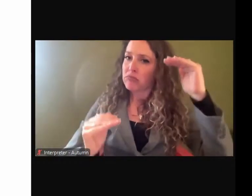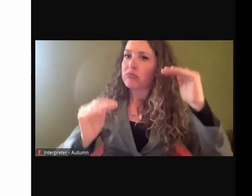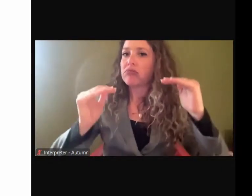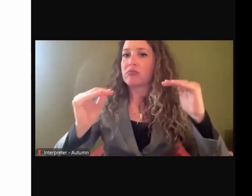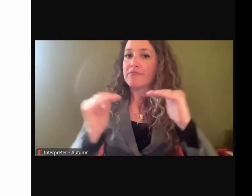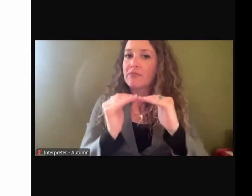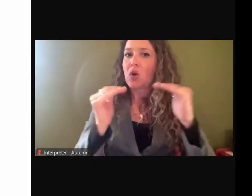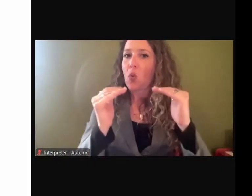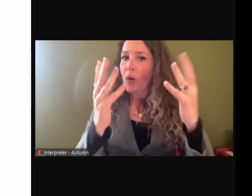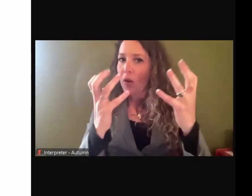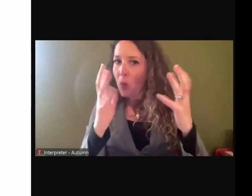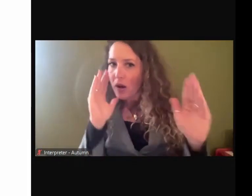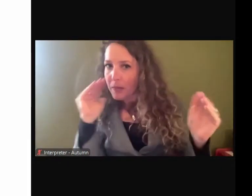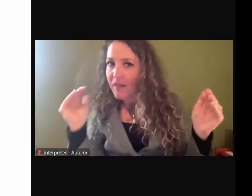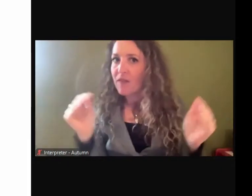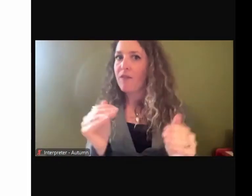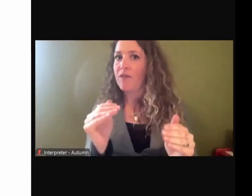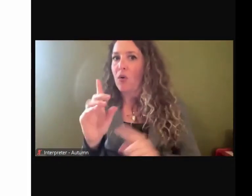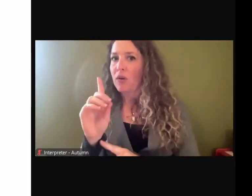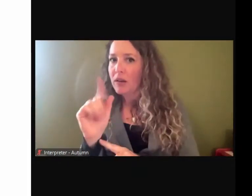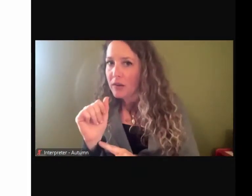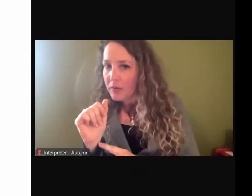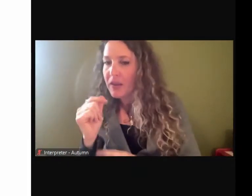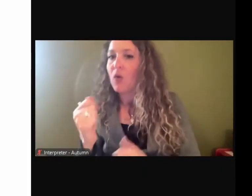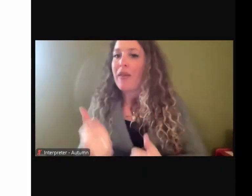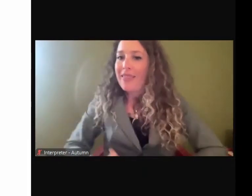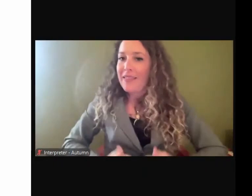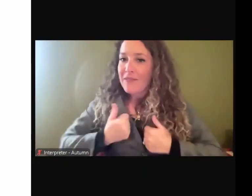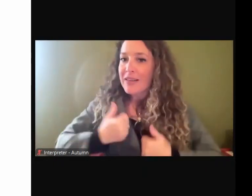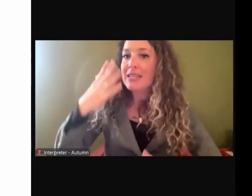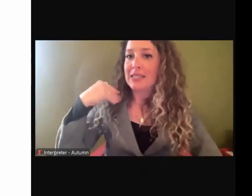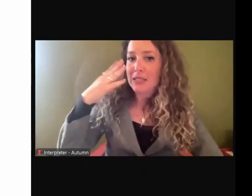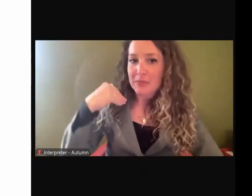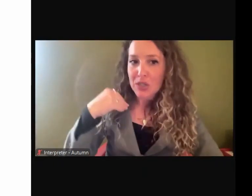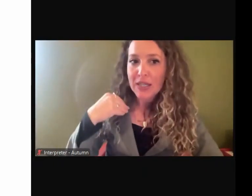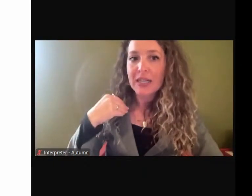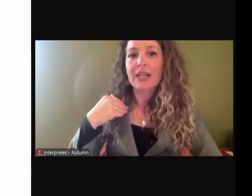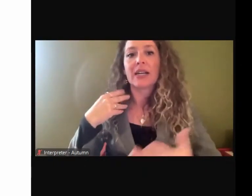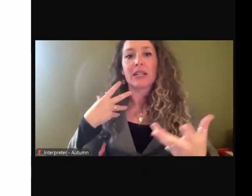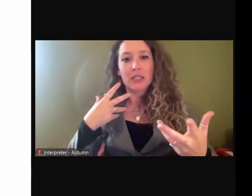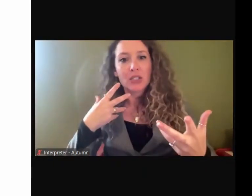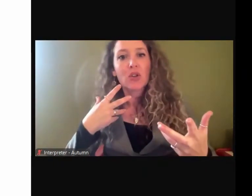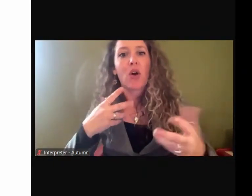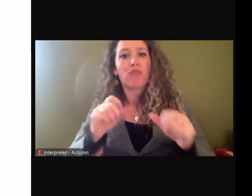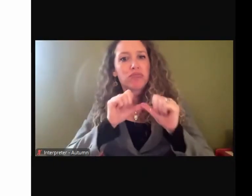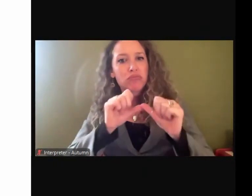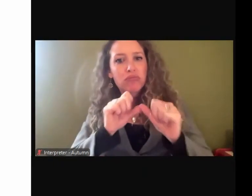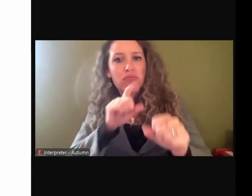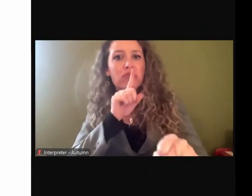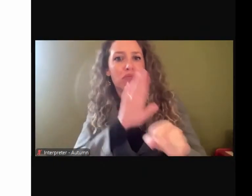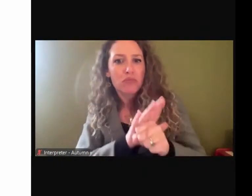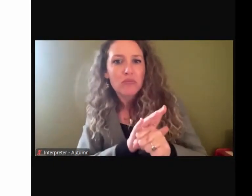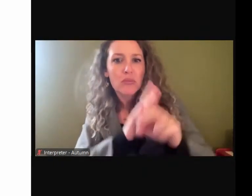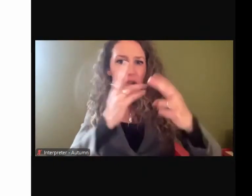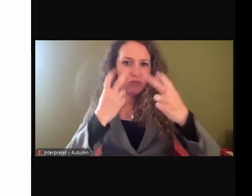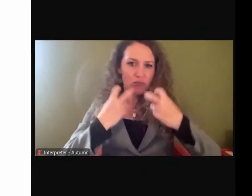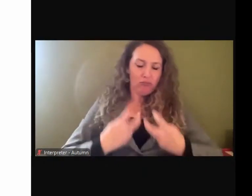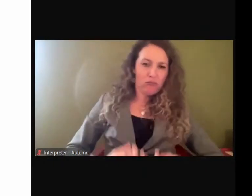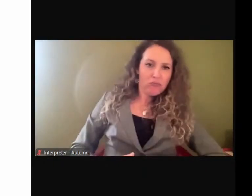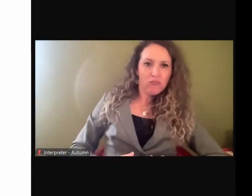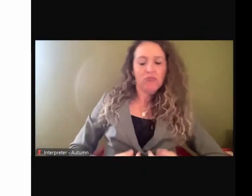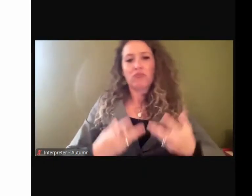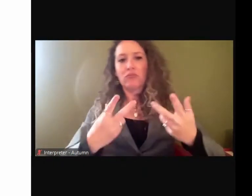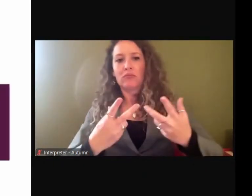disability. We have an ongoing commitment to self-evaluation and critique, and we want to challenge the dominant narratives about